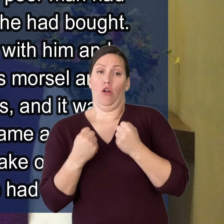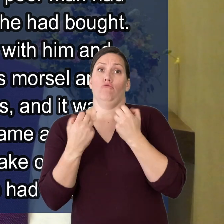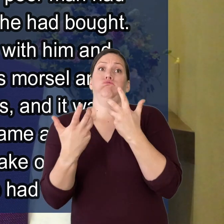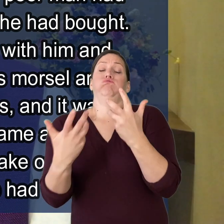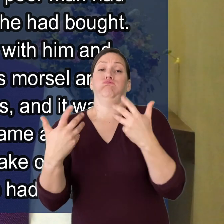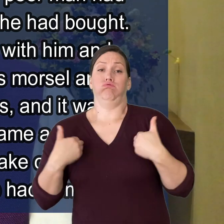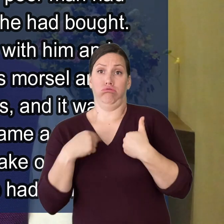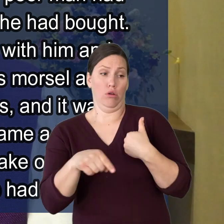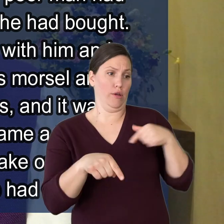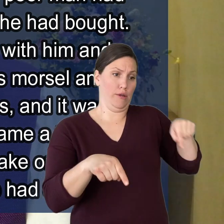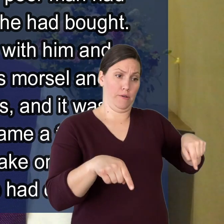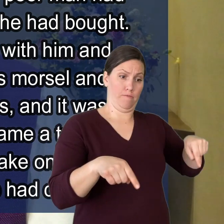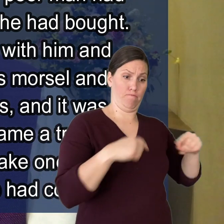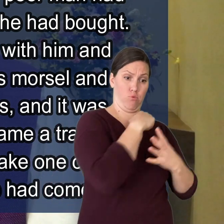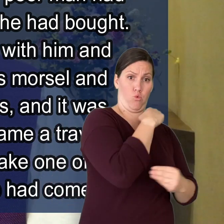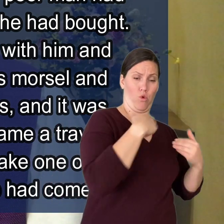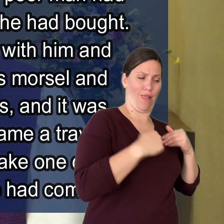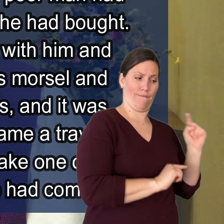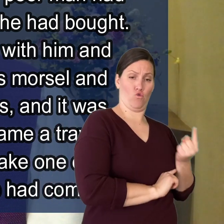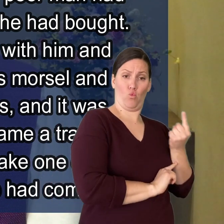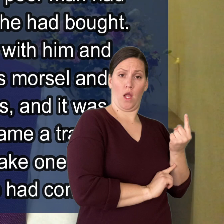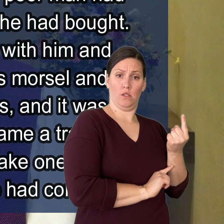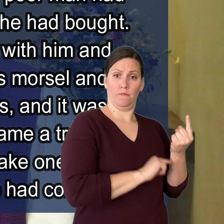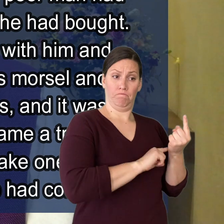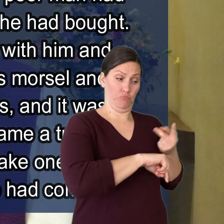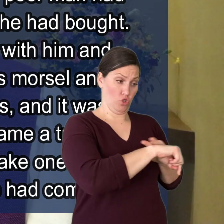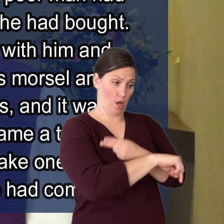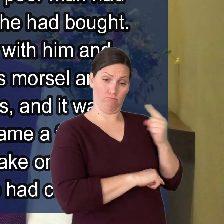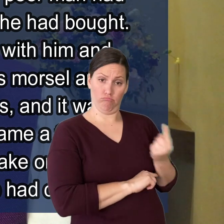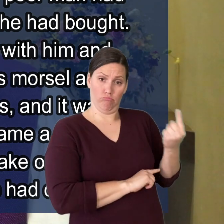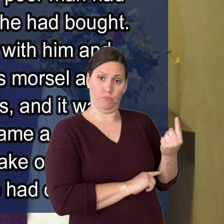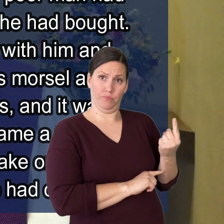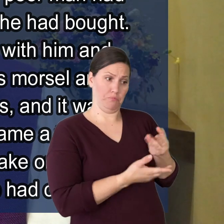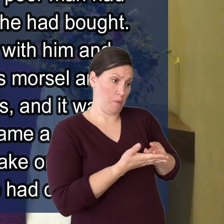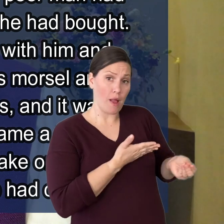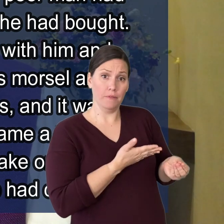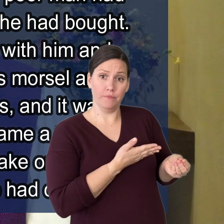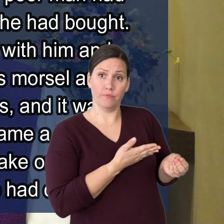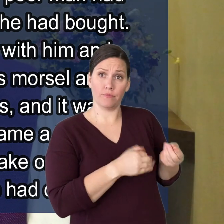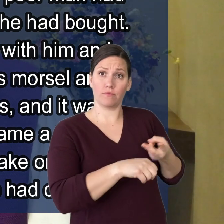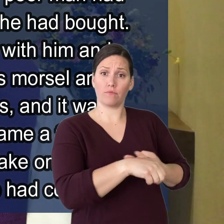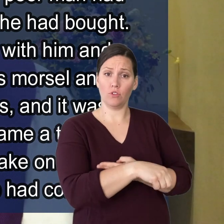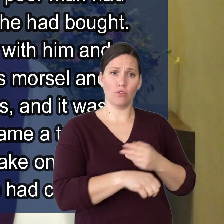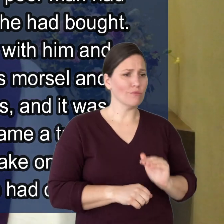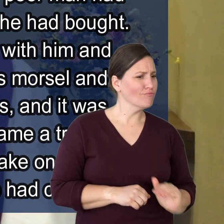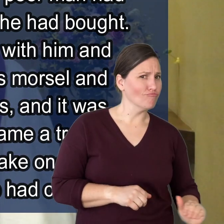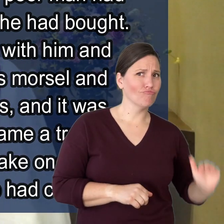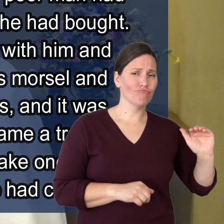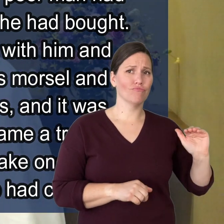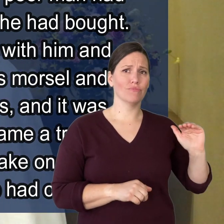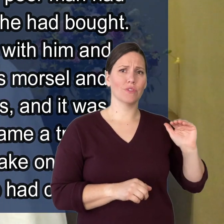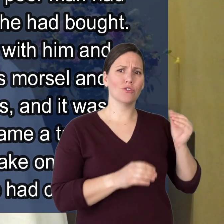herds, but the poor man had nothing but one little ewe lamb, which he had bought. And he brought it